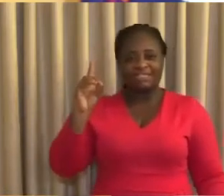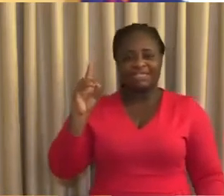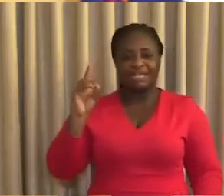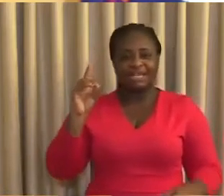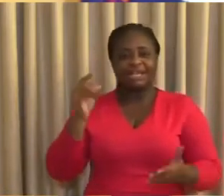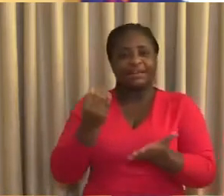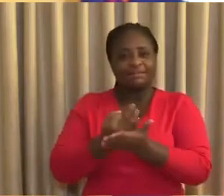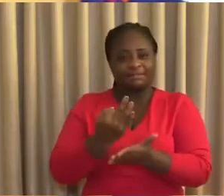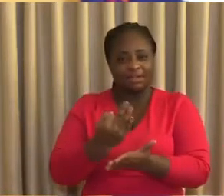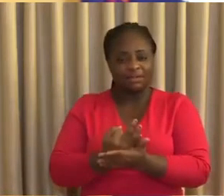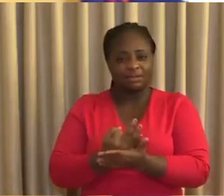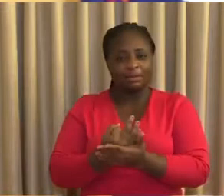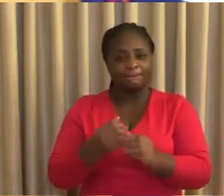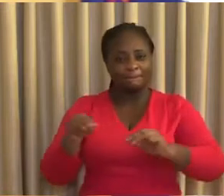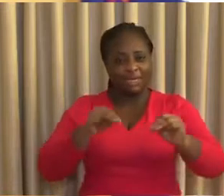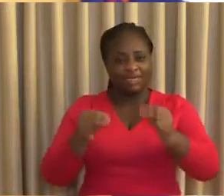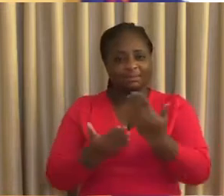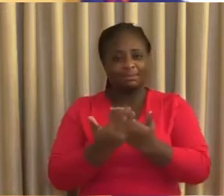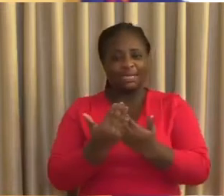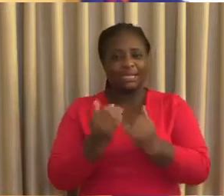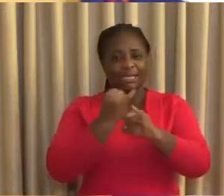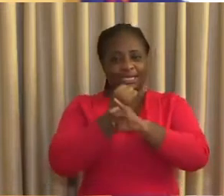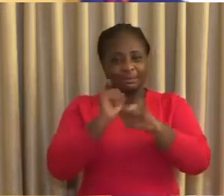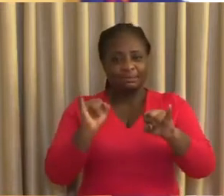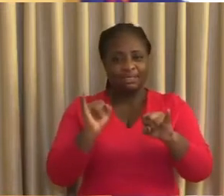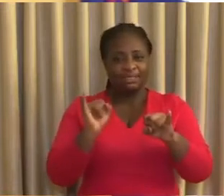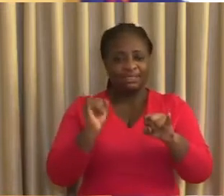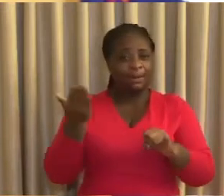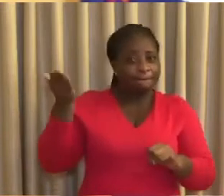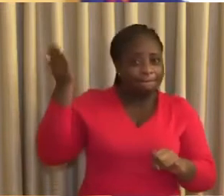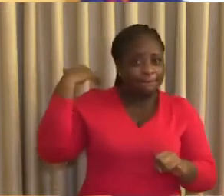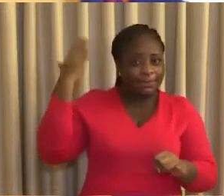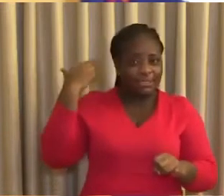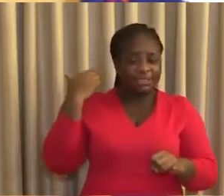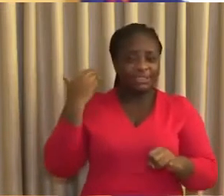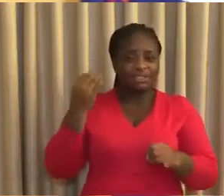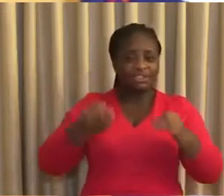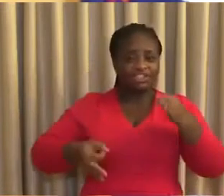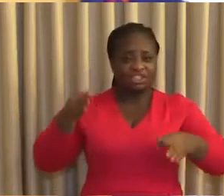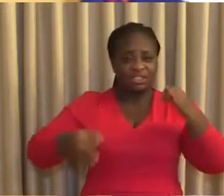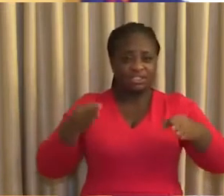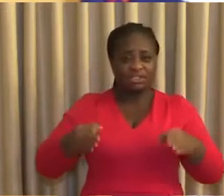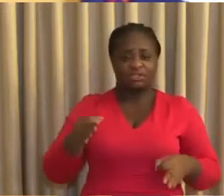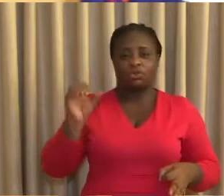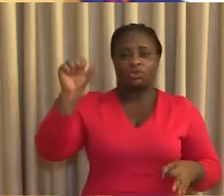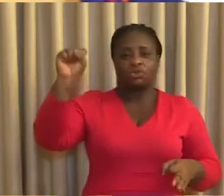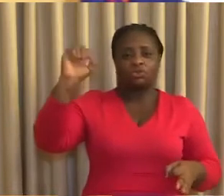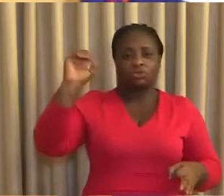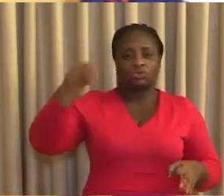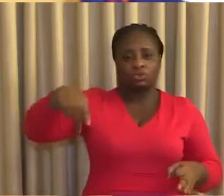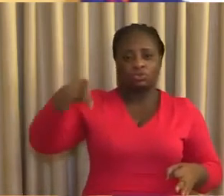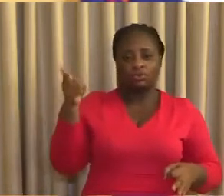trustees and chaired by former Chief Justice Sophia Akuffo, to receive contributions and donations from the